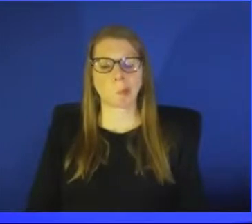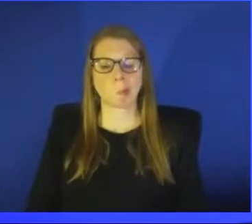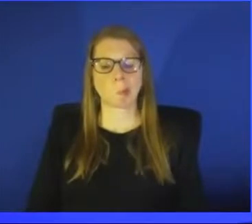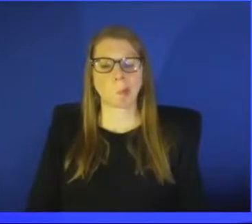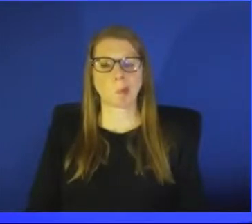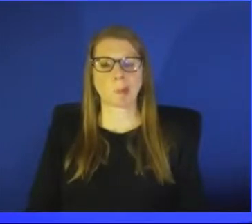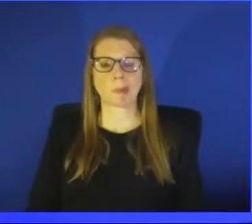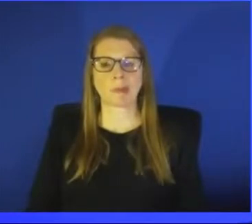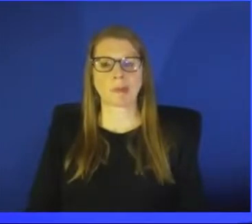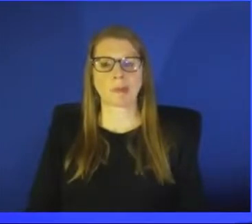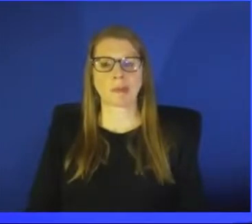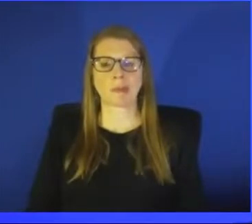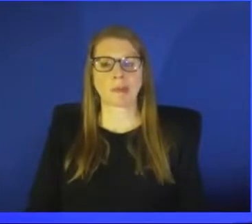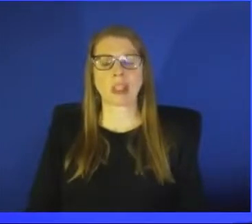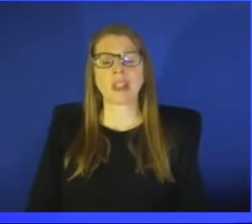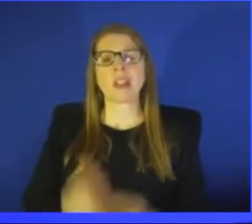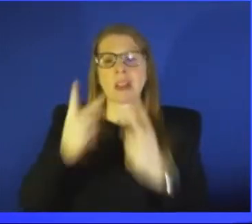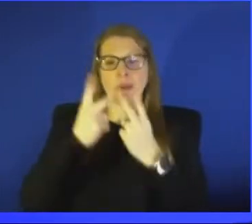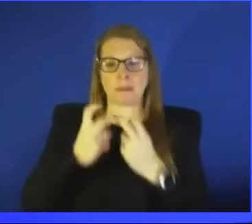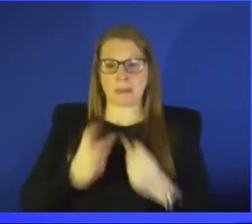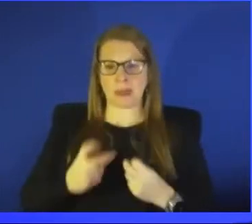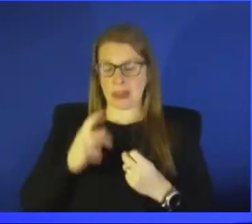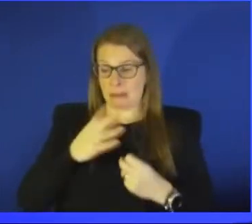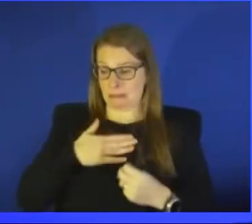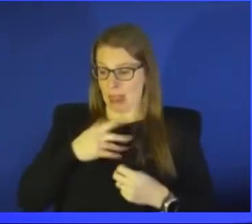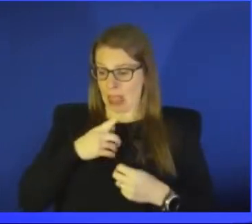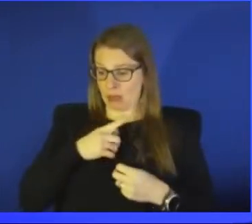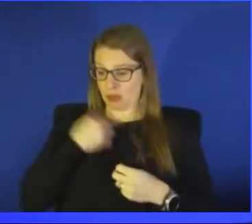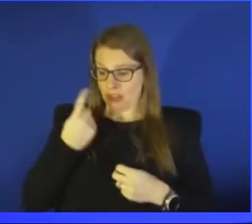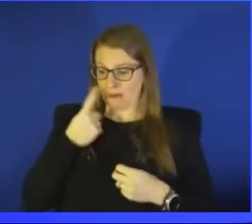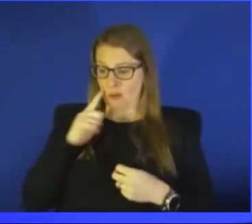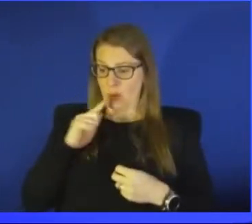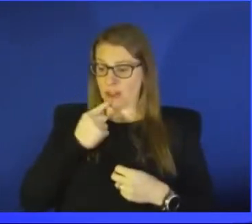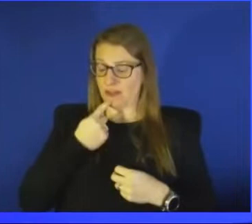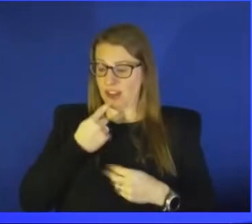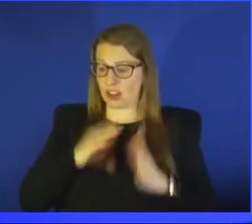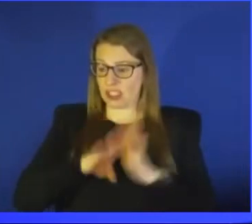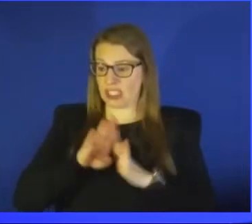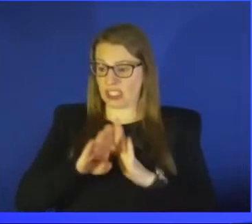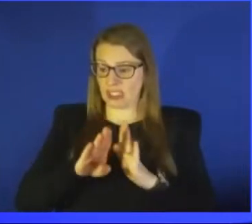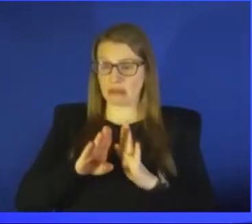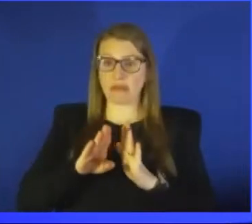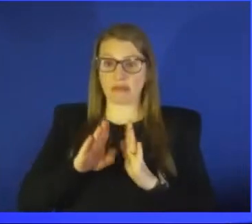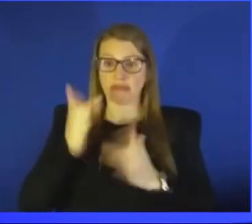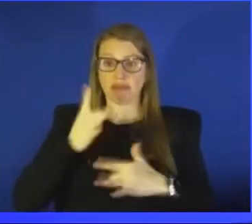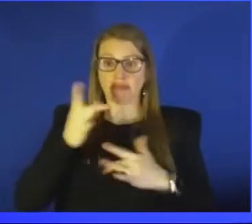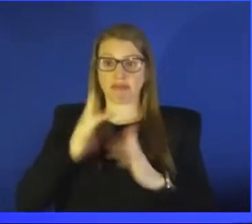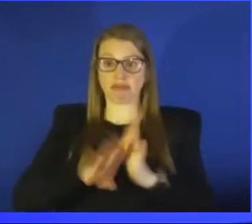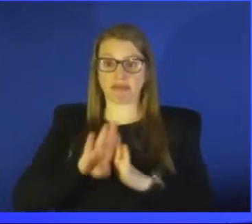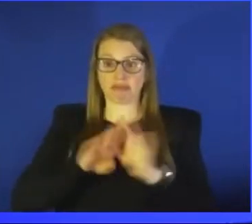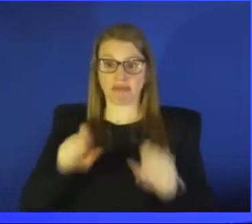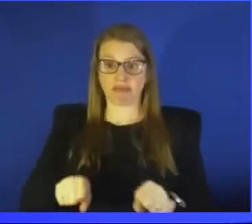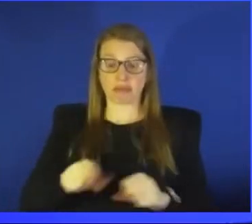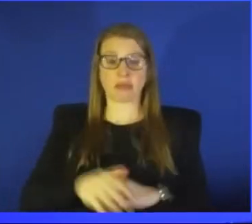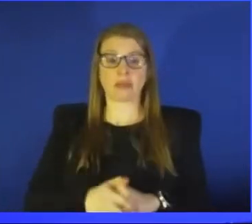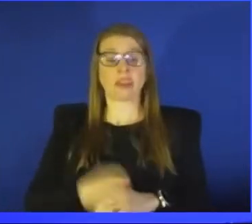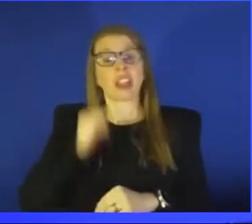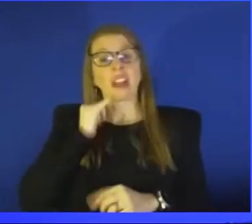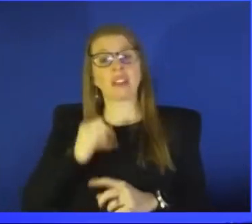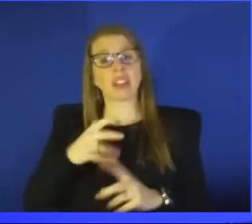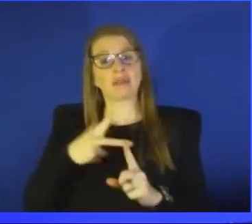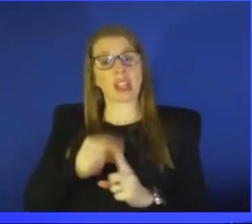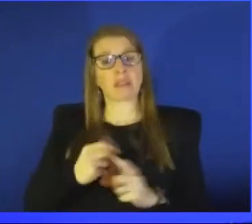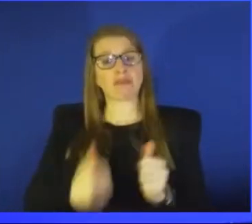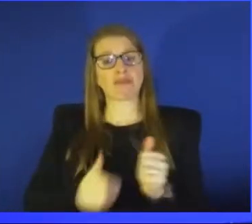for severe disease. Understand that if you're vaccinated and up to date with your vaccination, you are going to be very well protected. You certainly can wear a